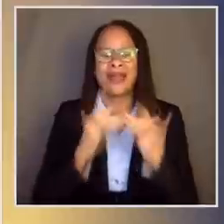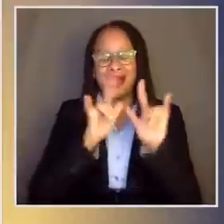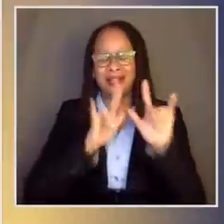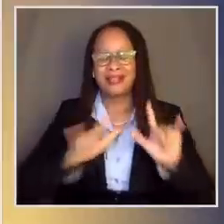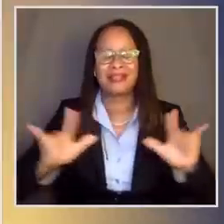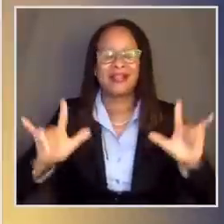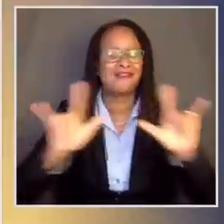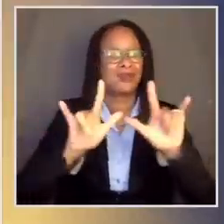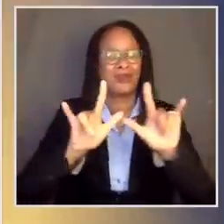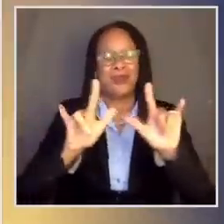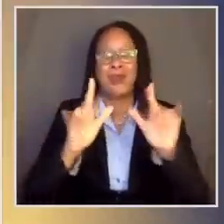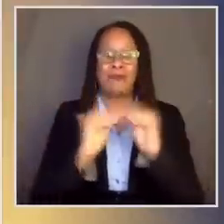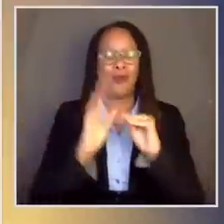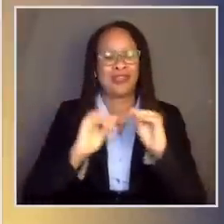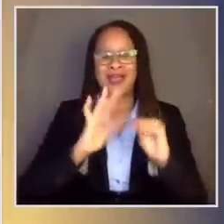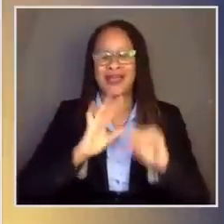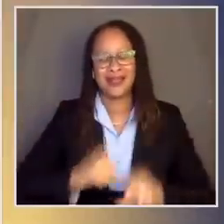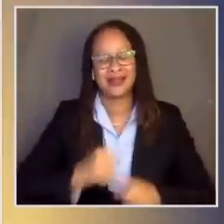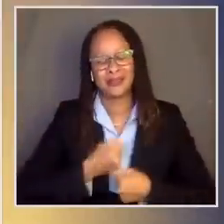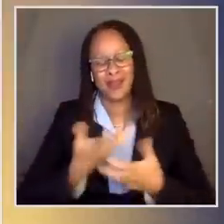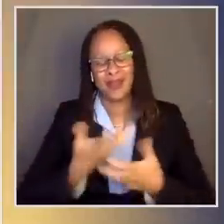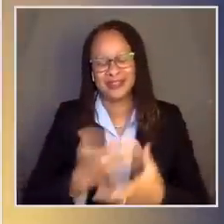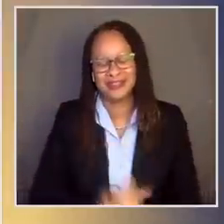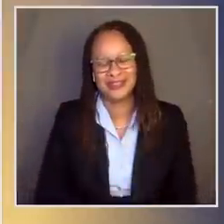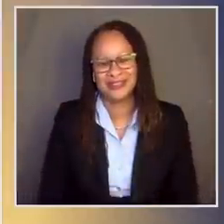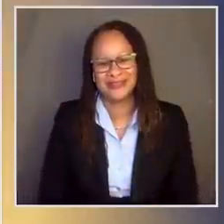ever express.